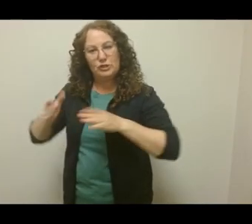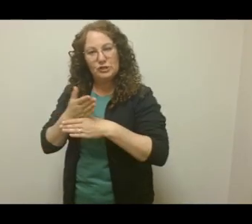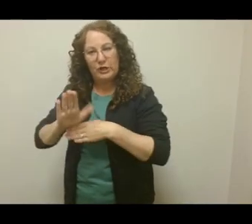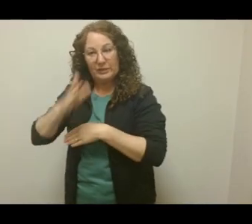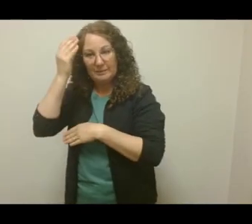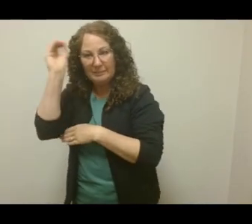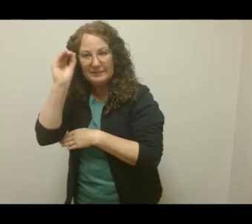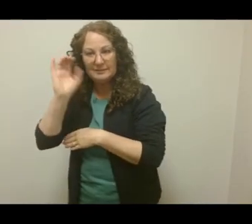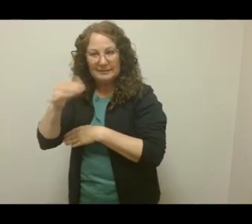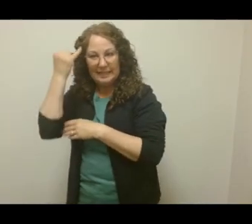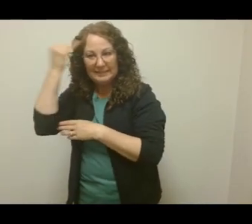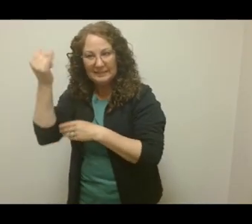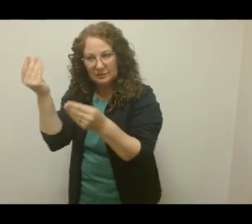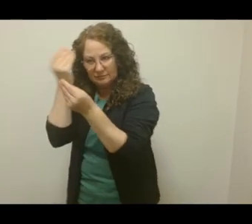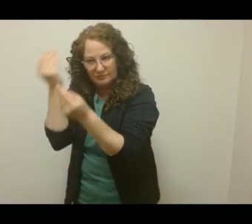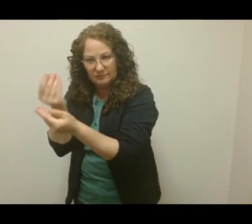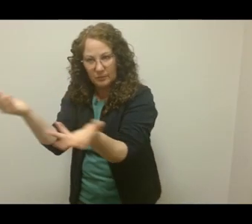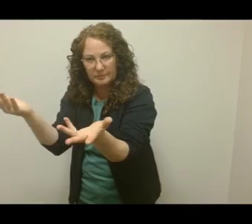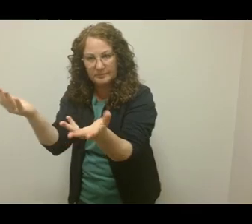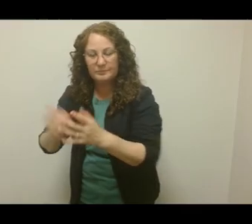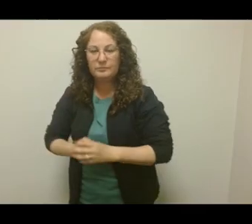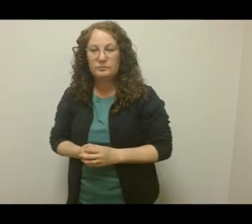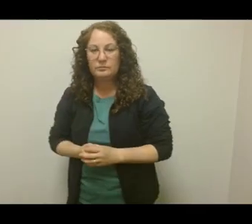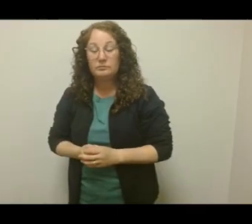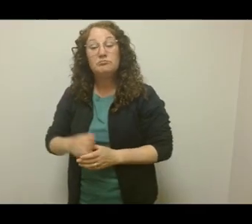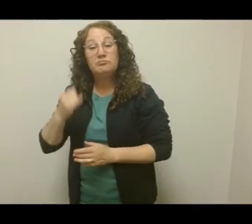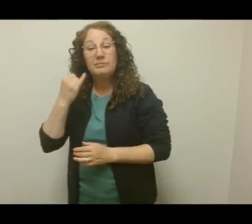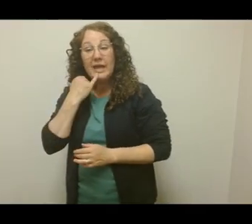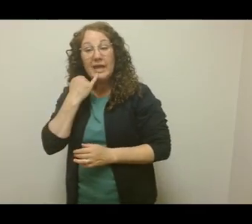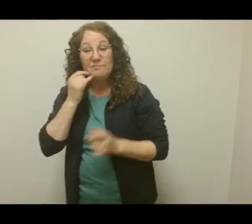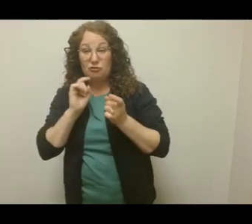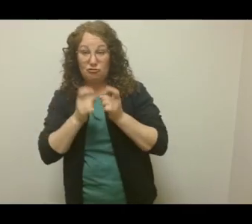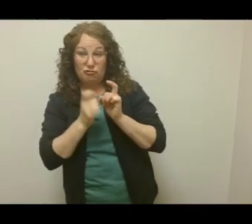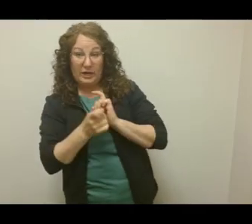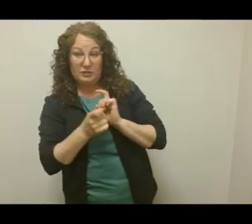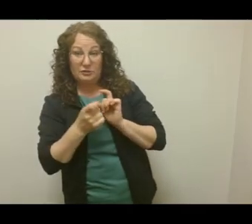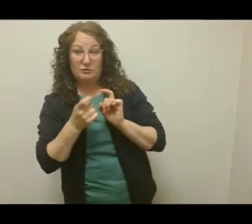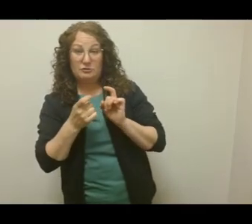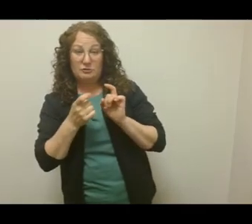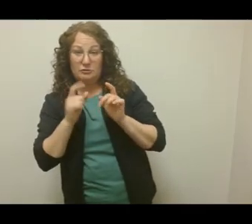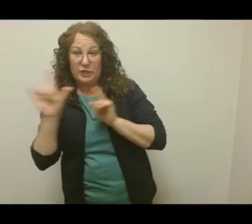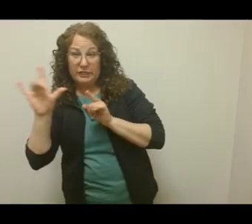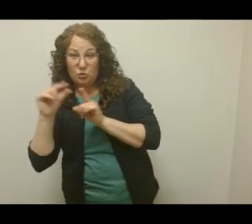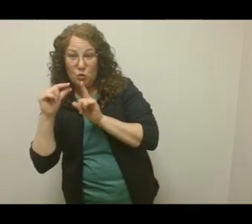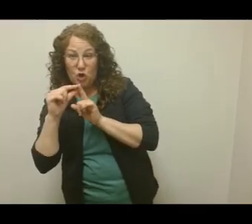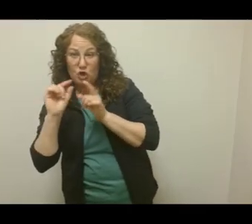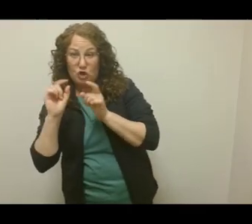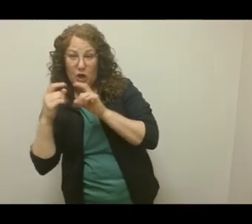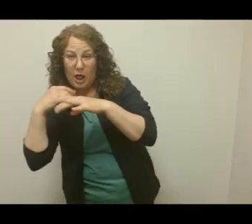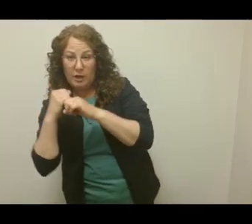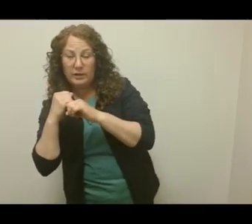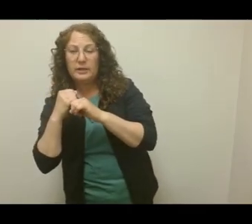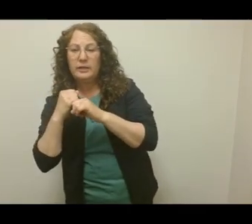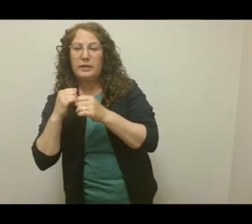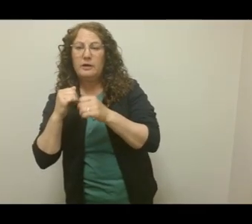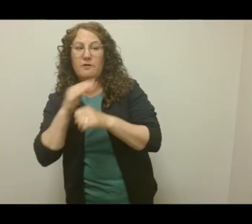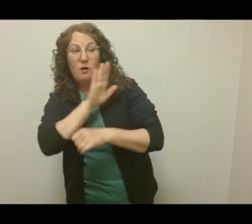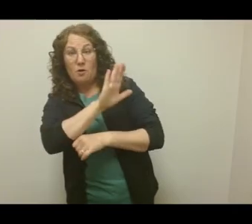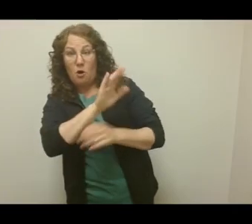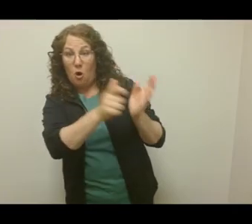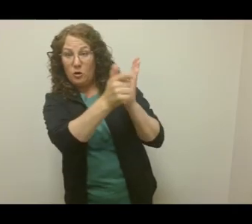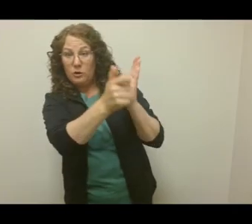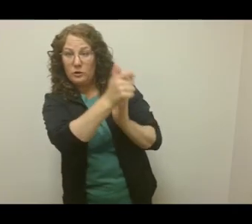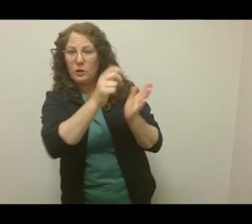ideas. Even when he's paraphrasing the ideas from the CBC News article, he doesn't make it sound like